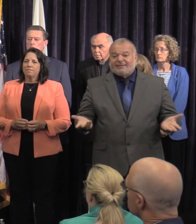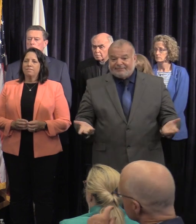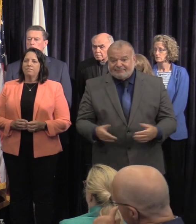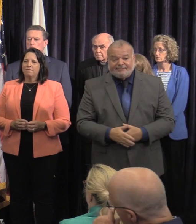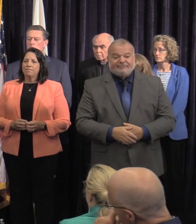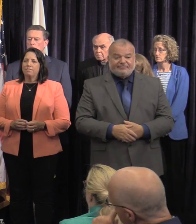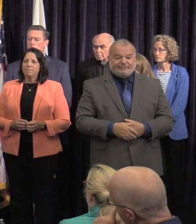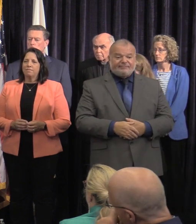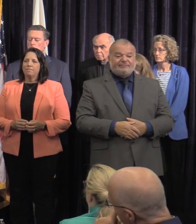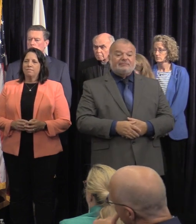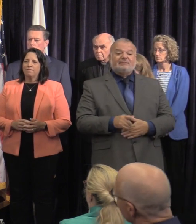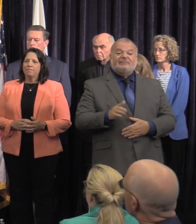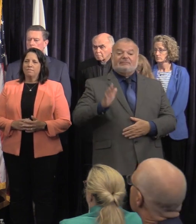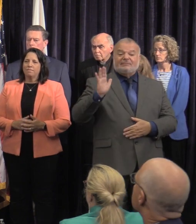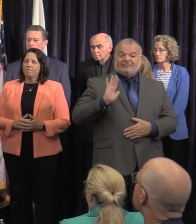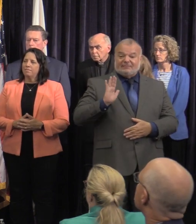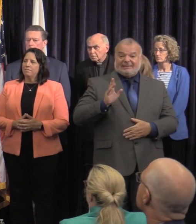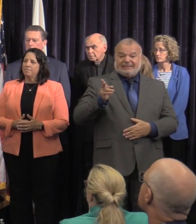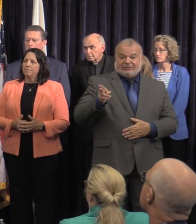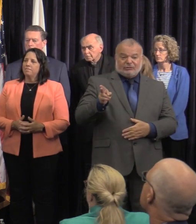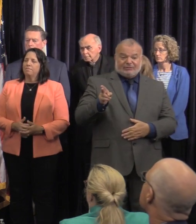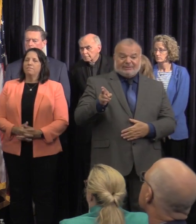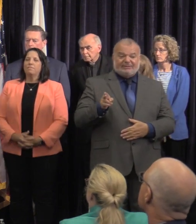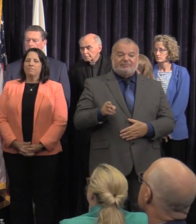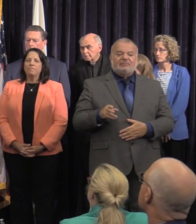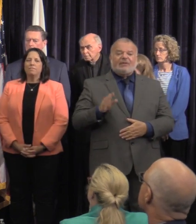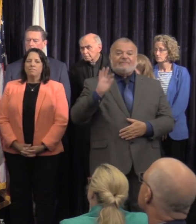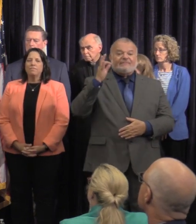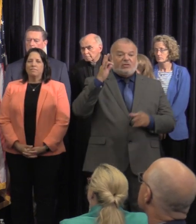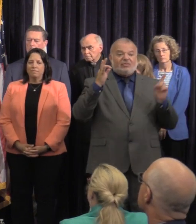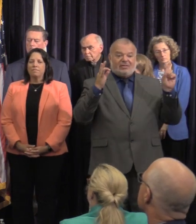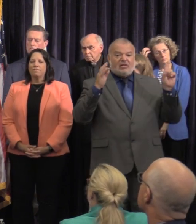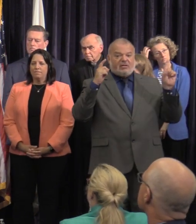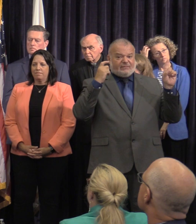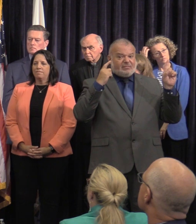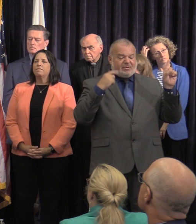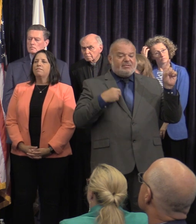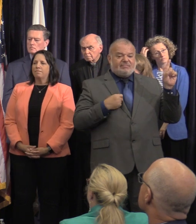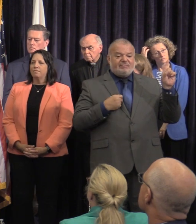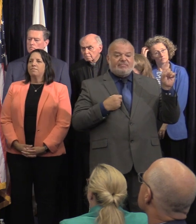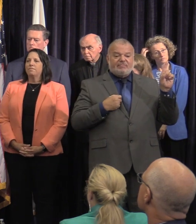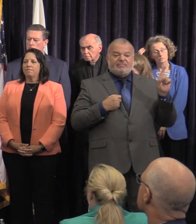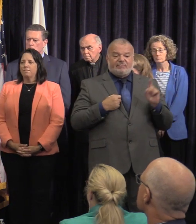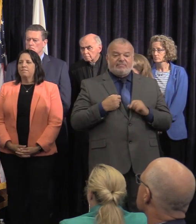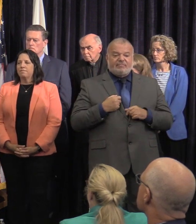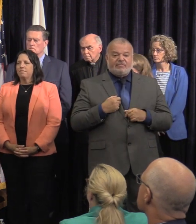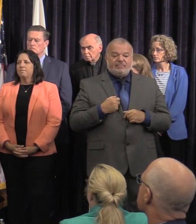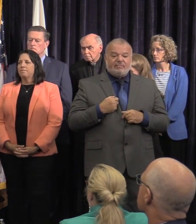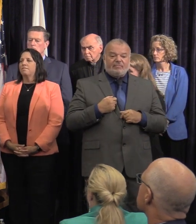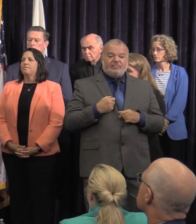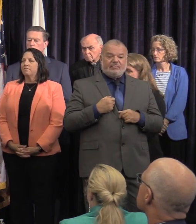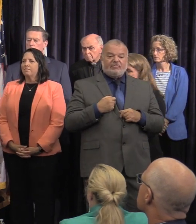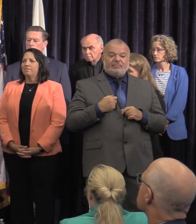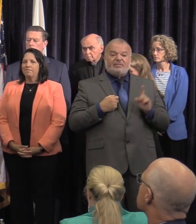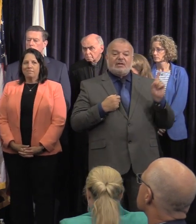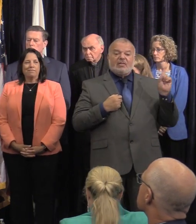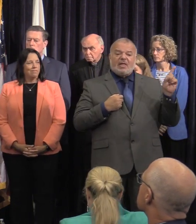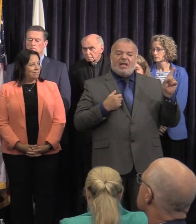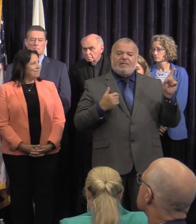historical precedent for the federal government giving authorizations, incident to parole or other